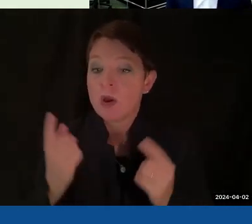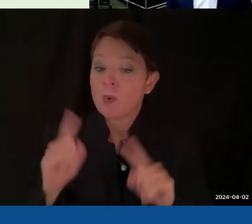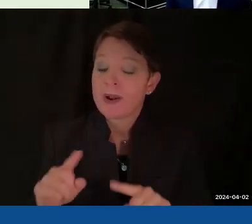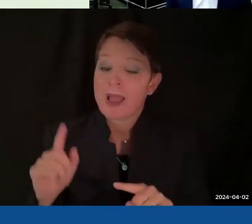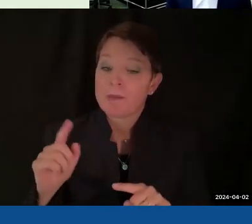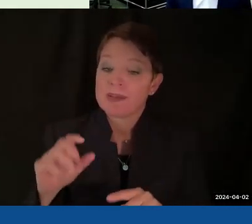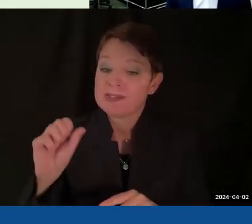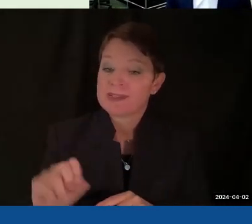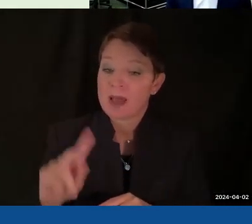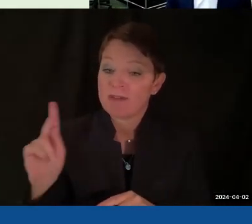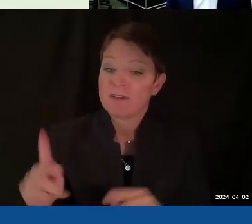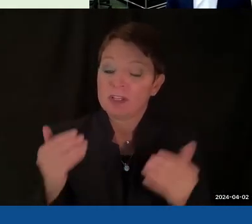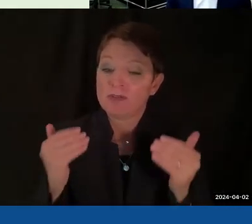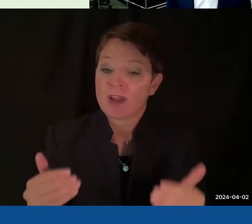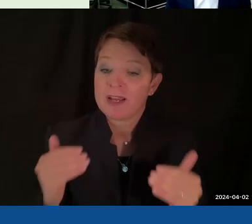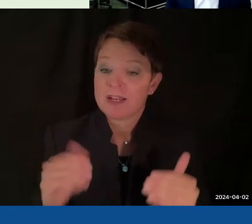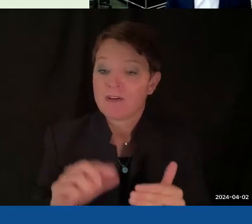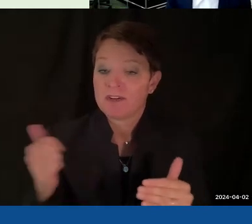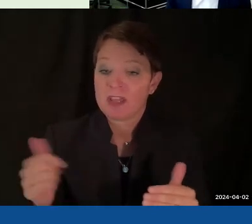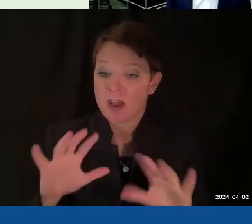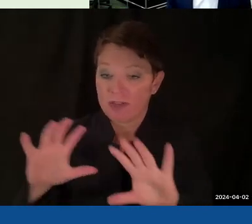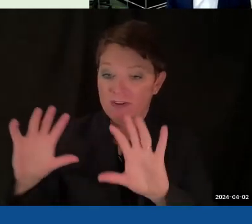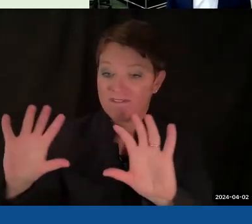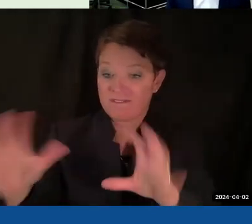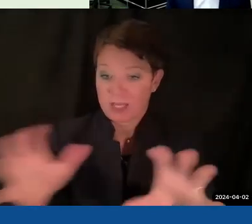at South Philadelphia right now for all the other venues.